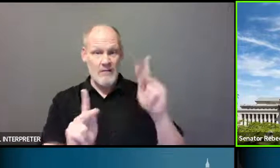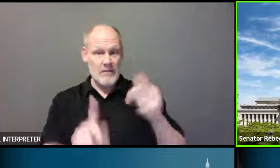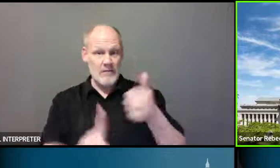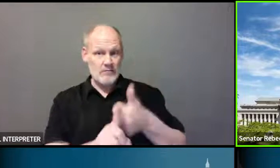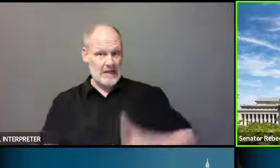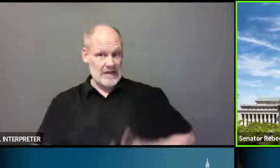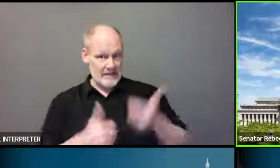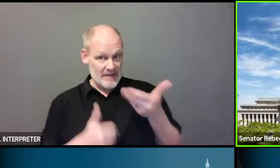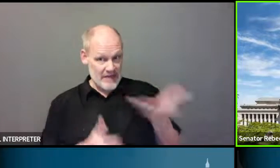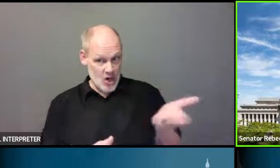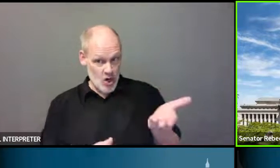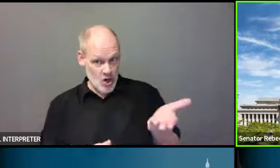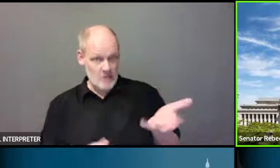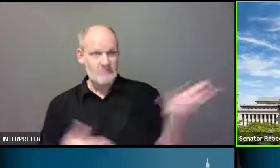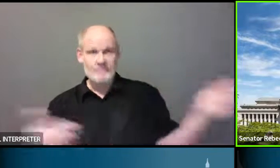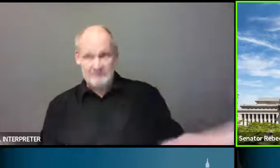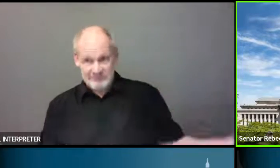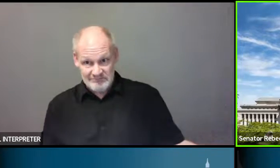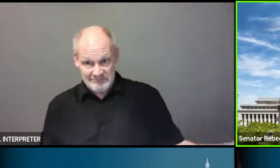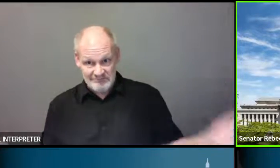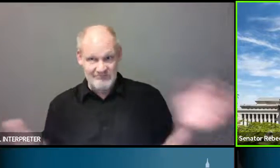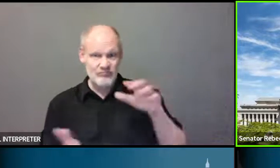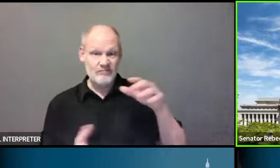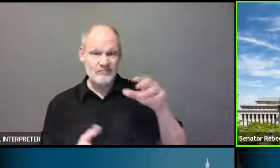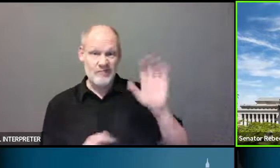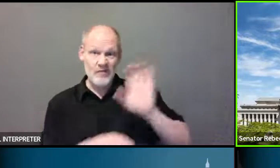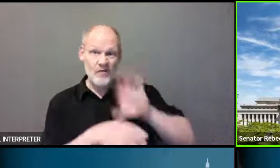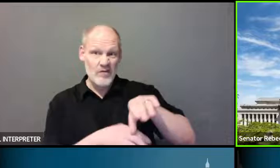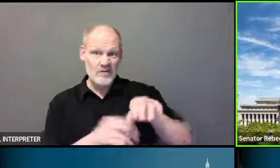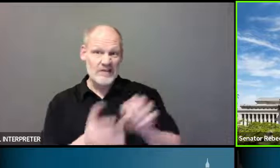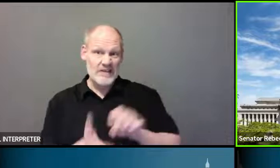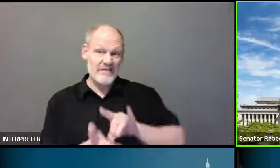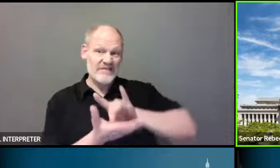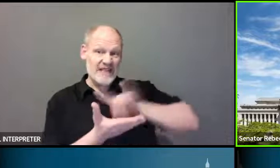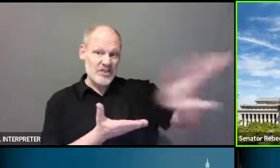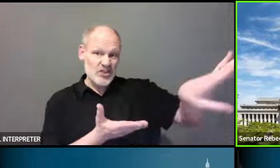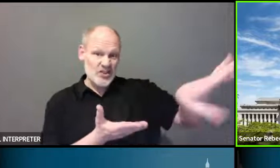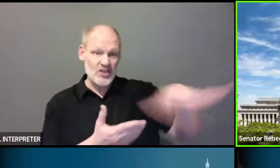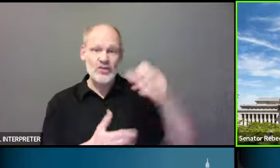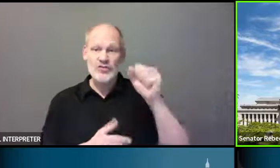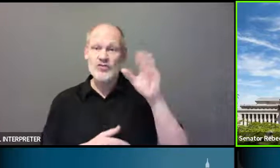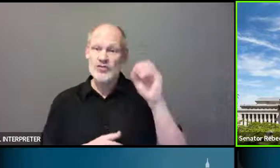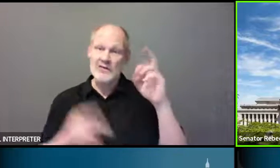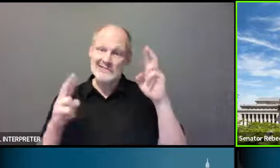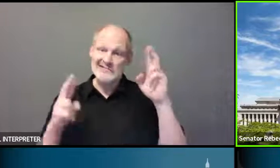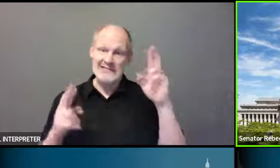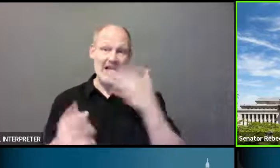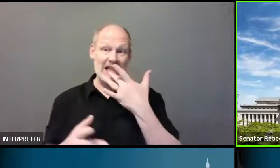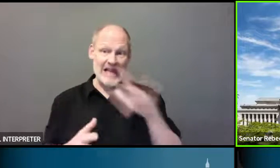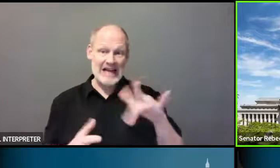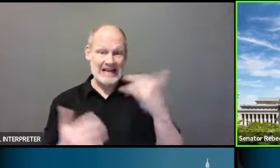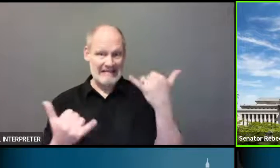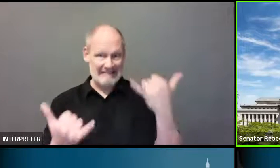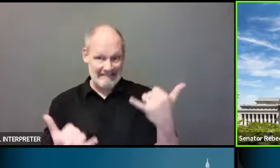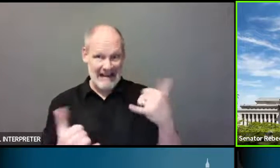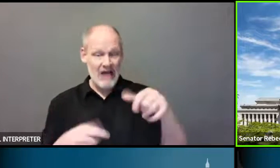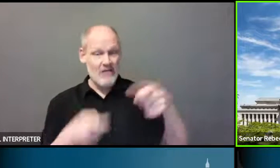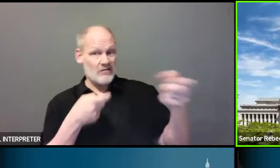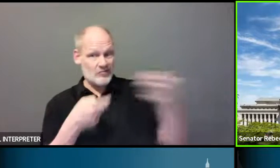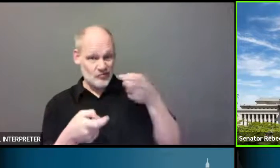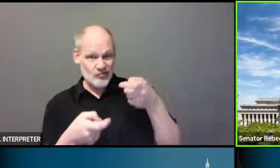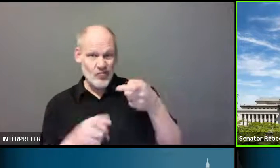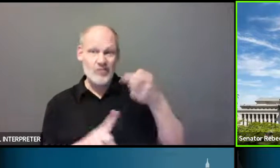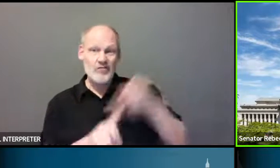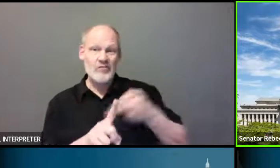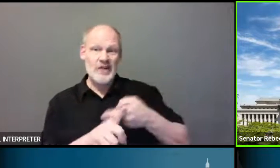and purchased that property, and keeping those rents affordable is a critical piece of that. I think the other, there's a